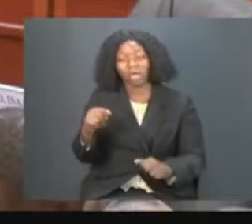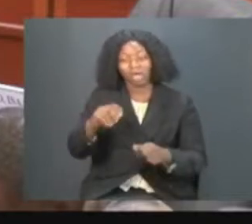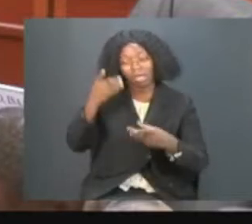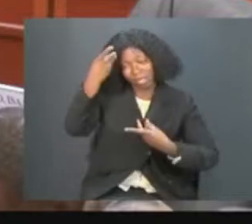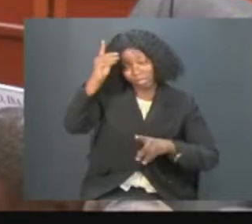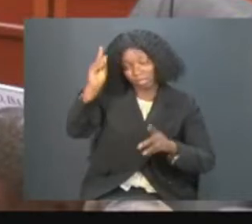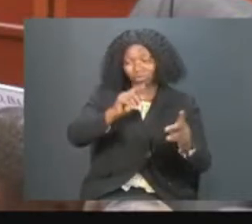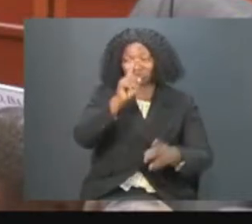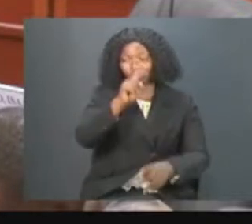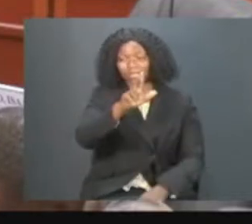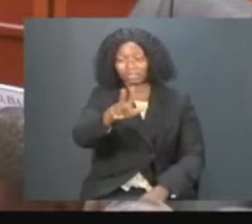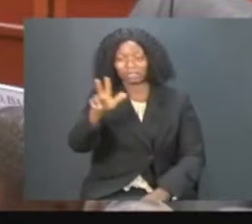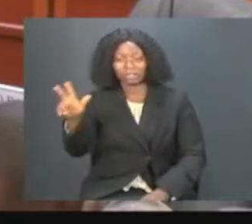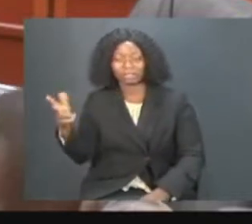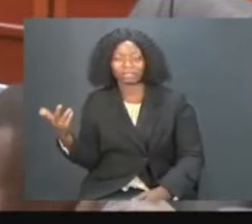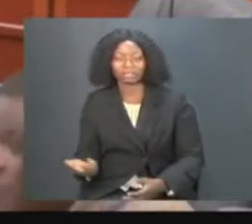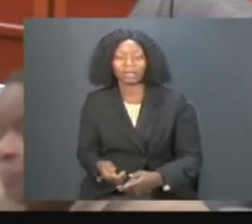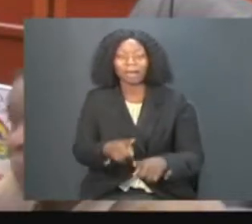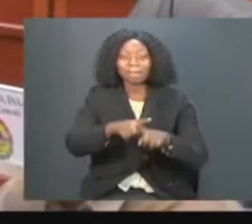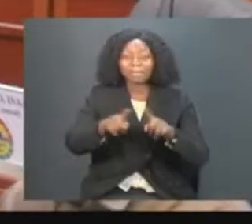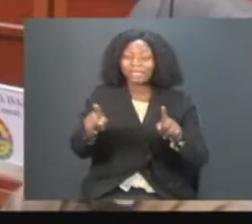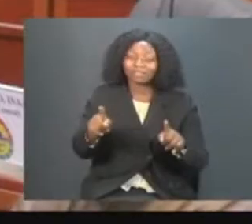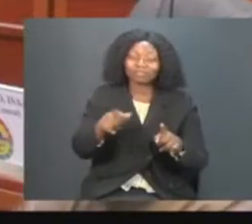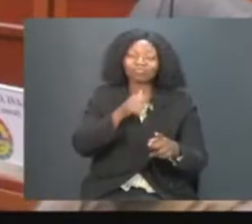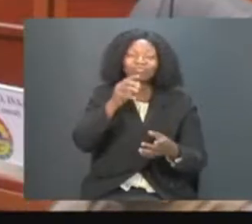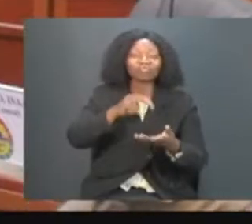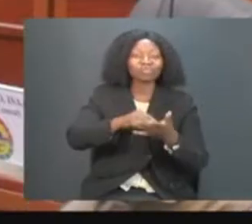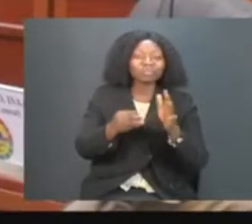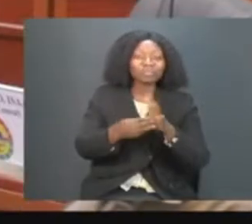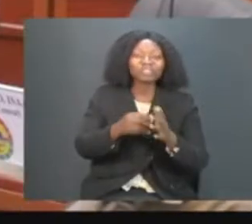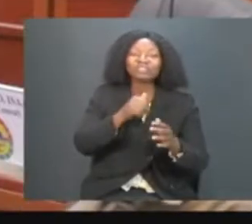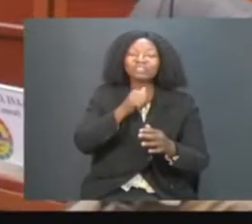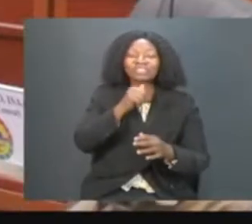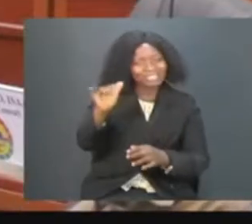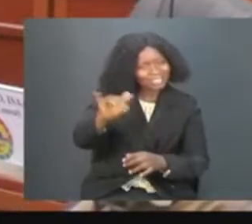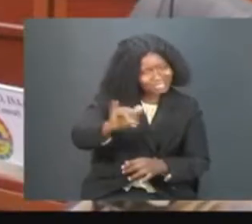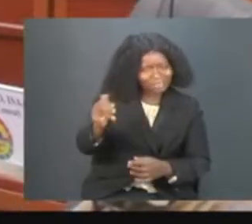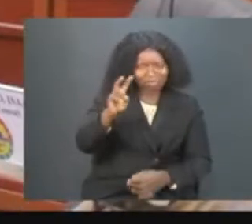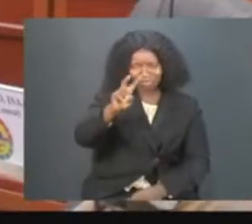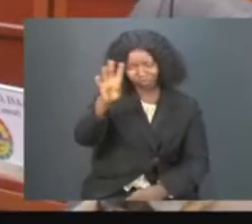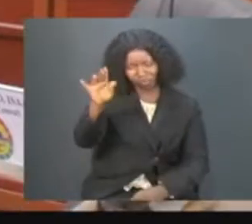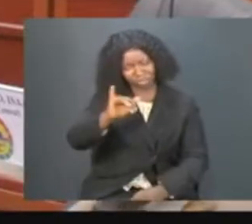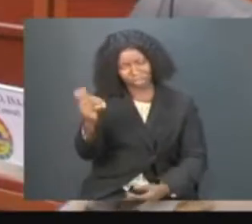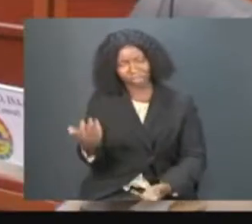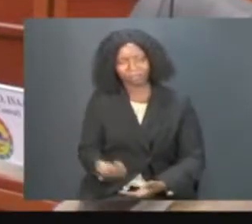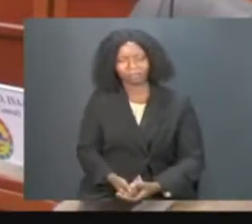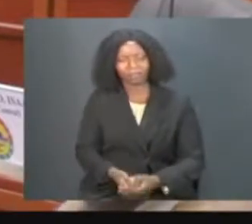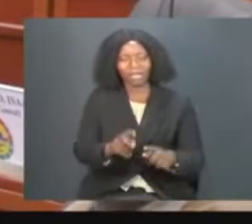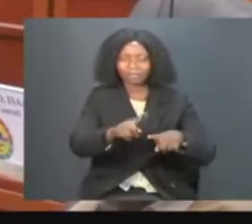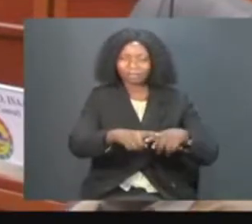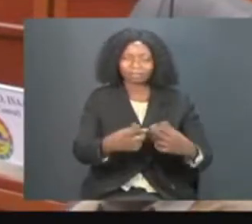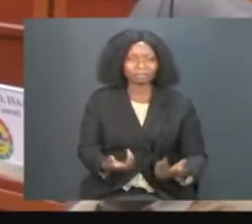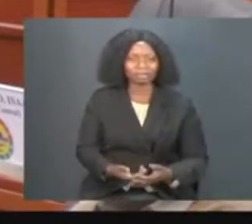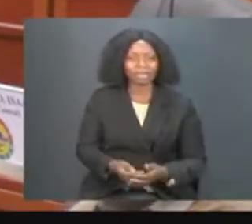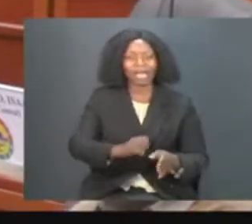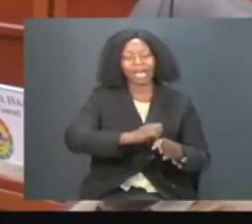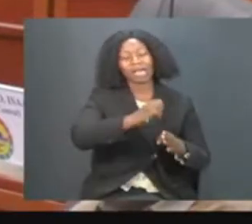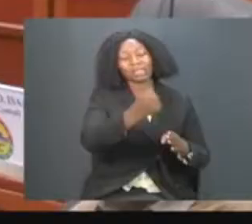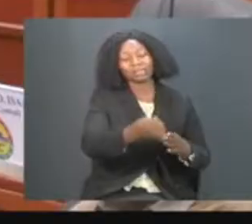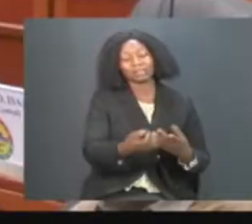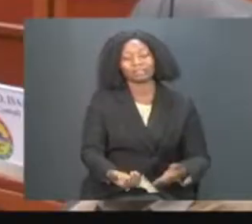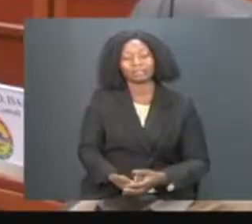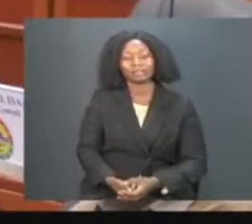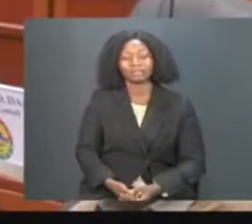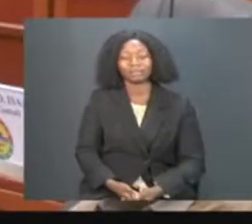to do 133, but that doesn't mean that it is still not a 24-hour economy. So at the end of the day, please,